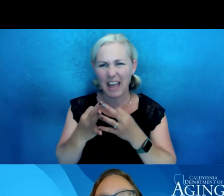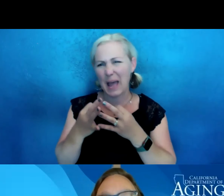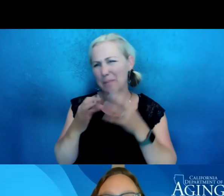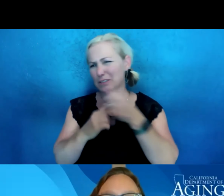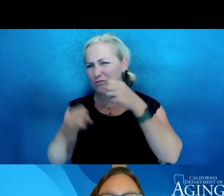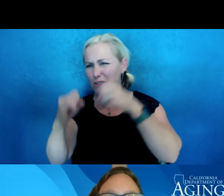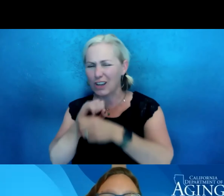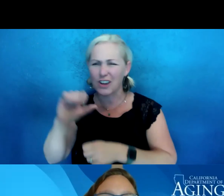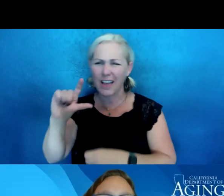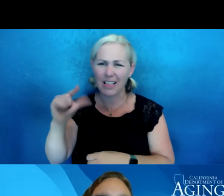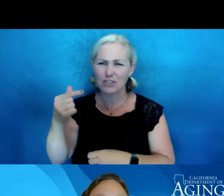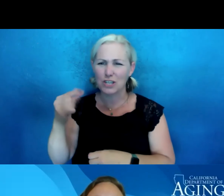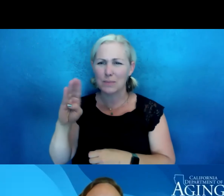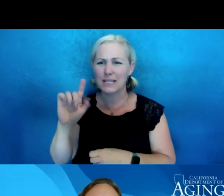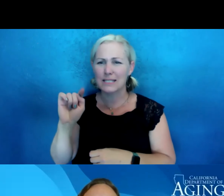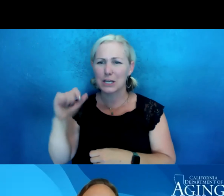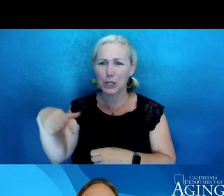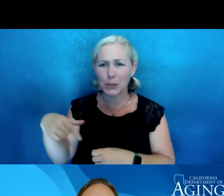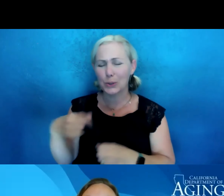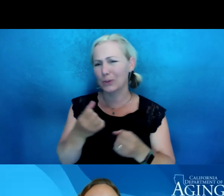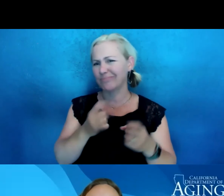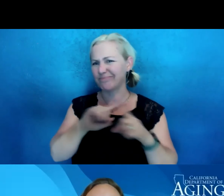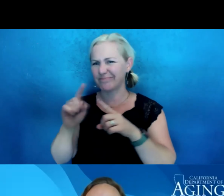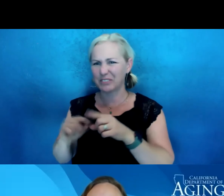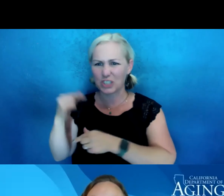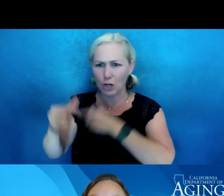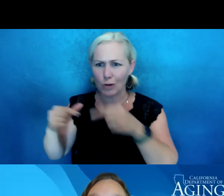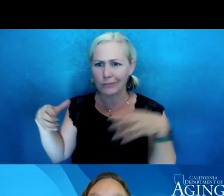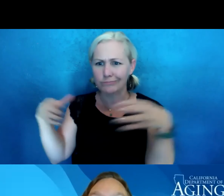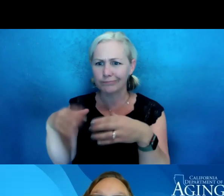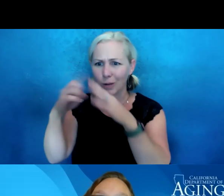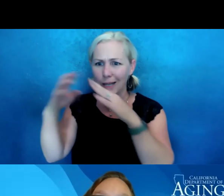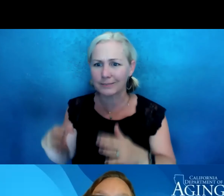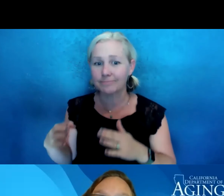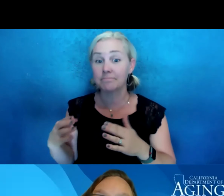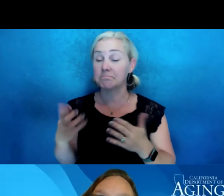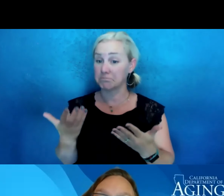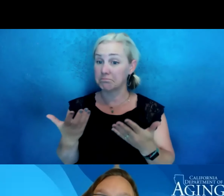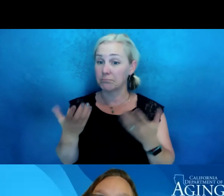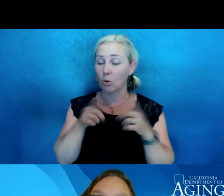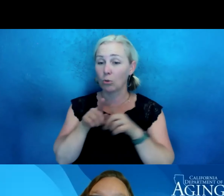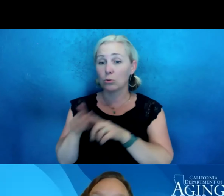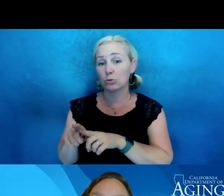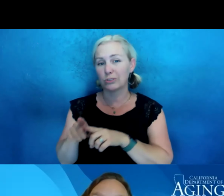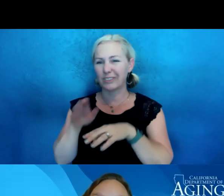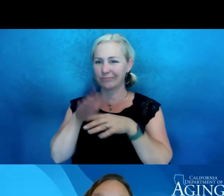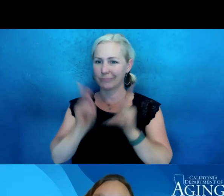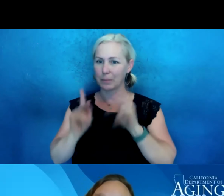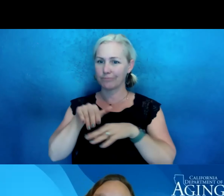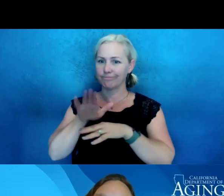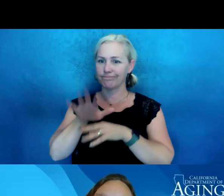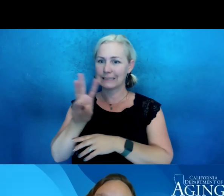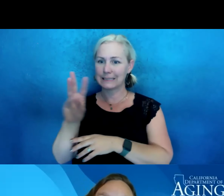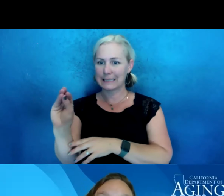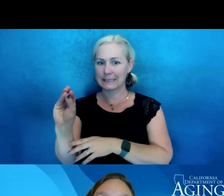LGBTQ, multi-generational. And significantly, people over 60 will exceed people